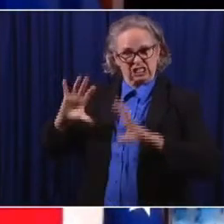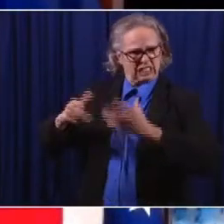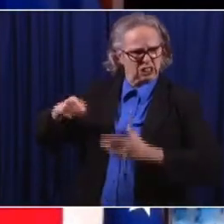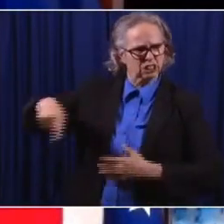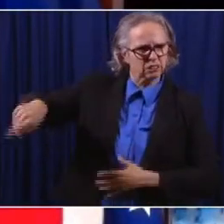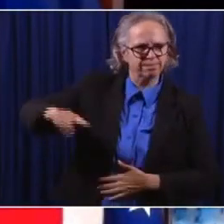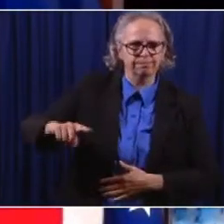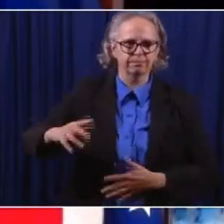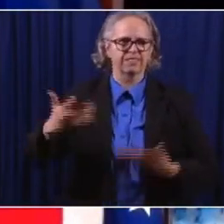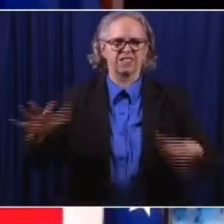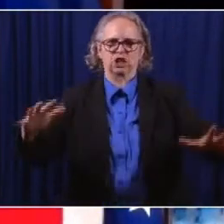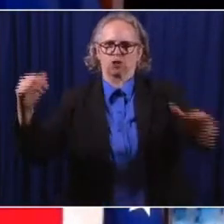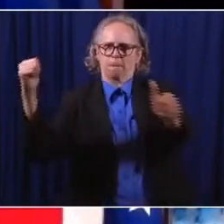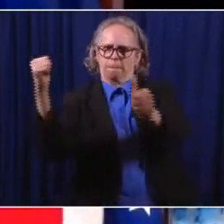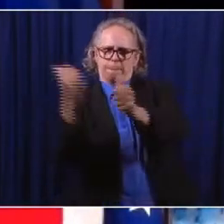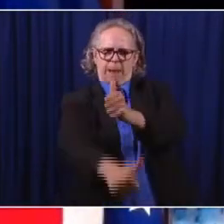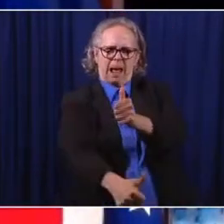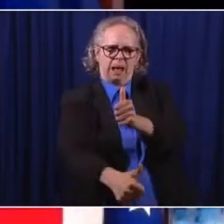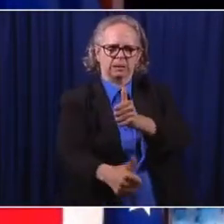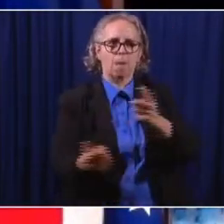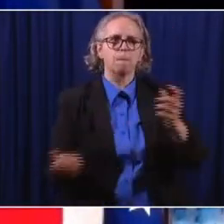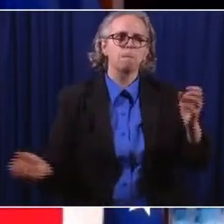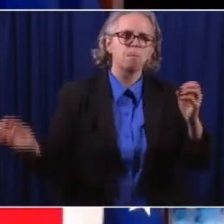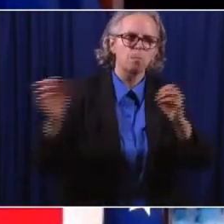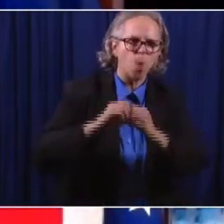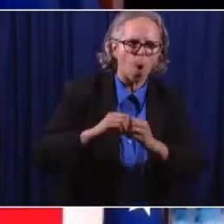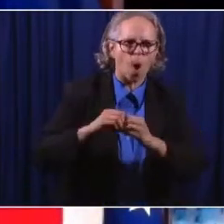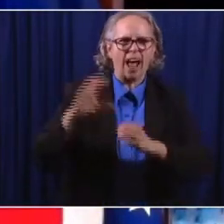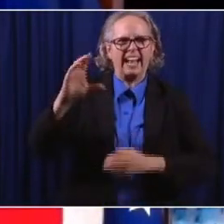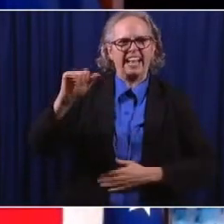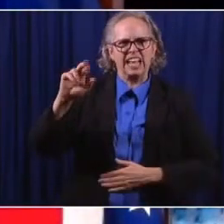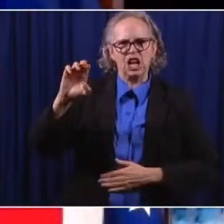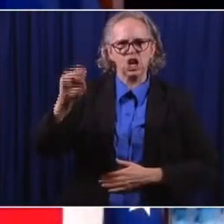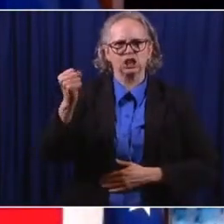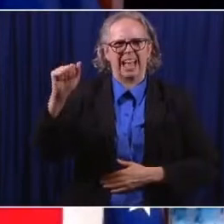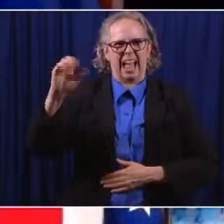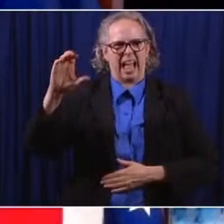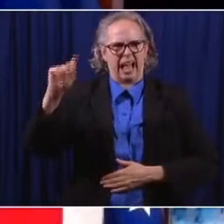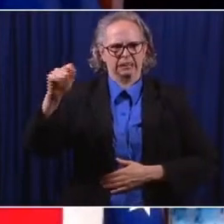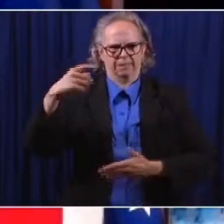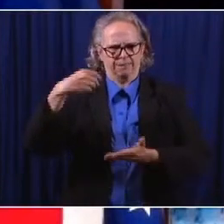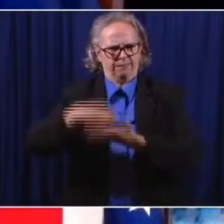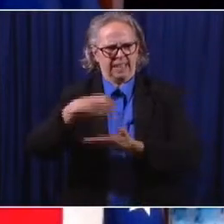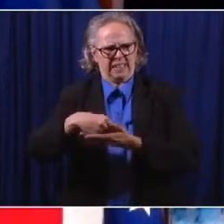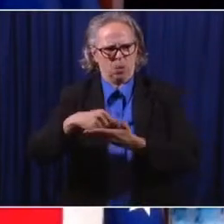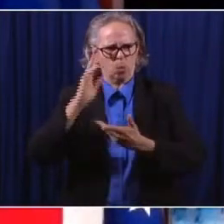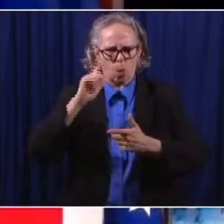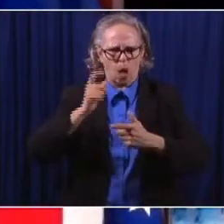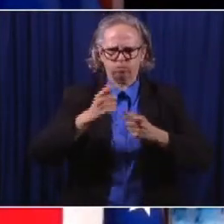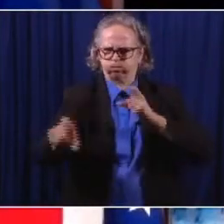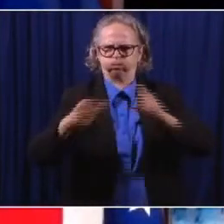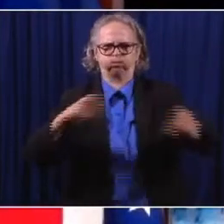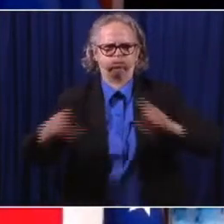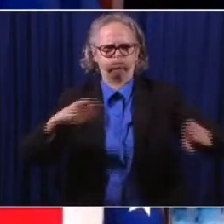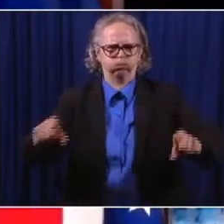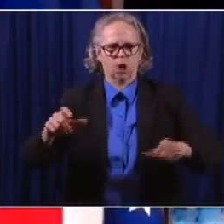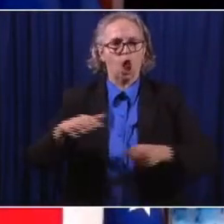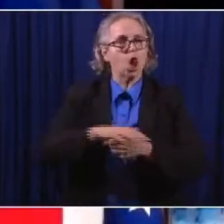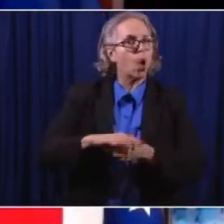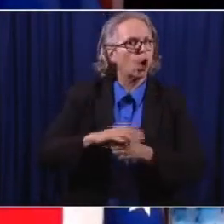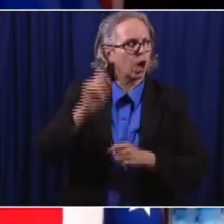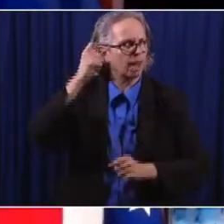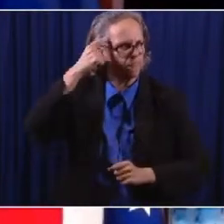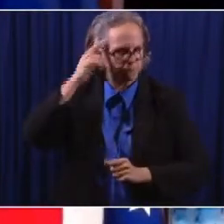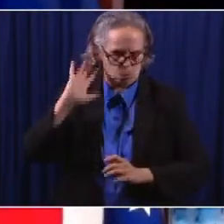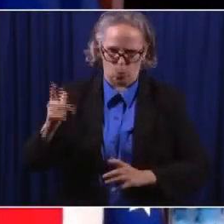of CARES Act dollars will be released to local governments. So we're working on those things from our side and what we can do, but we